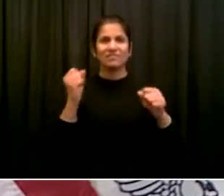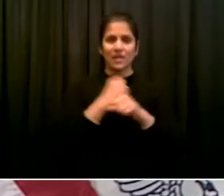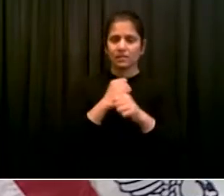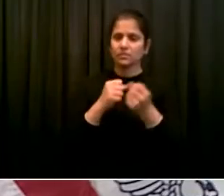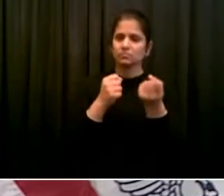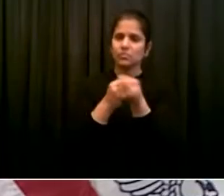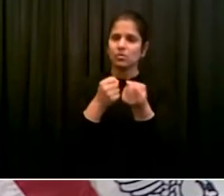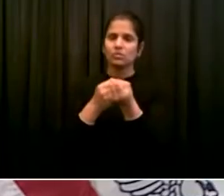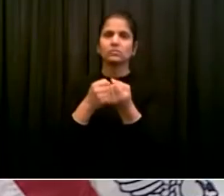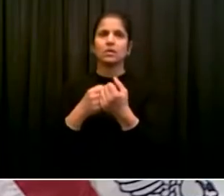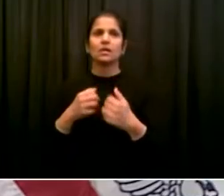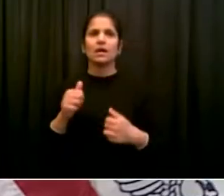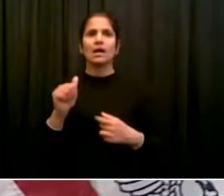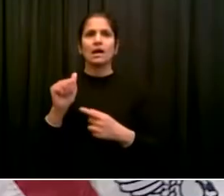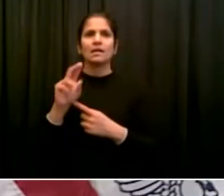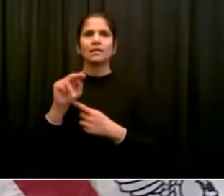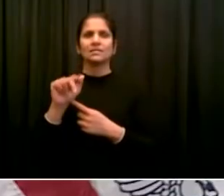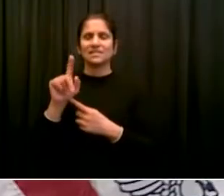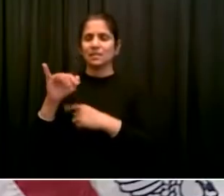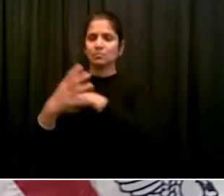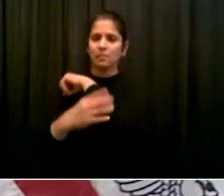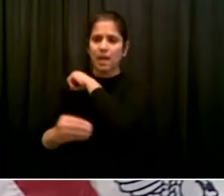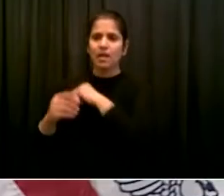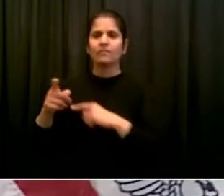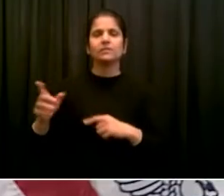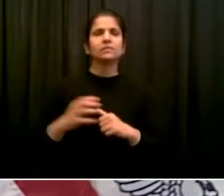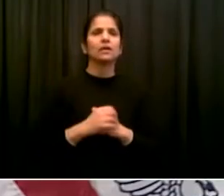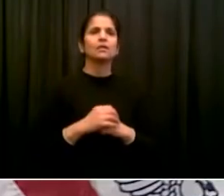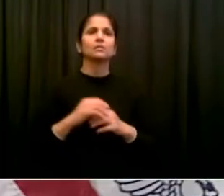clear. And I would say,